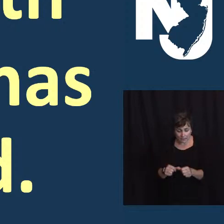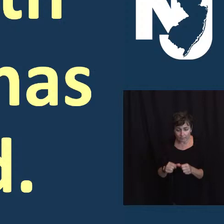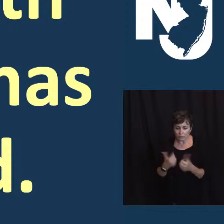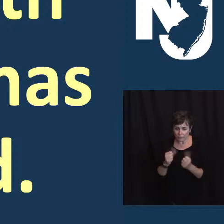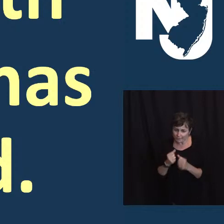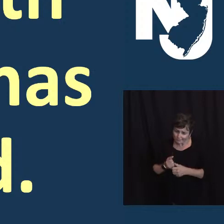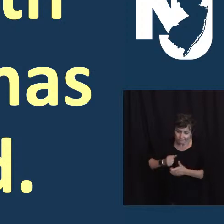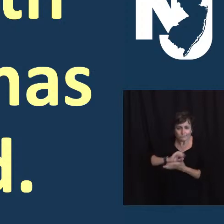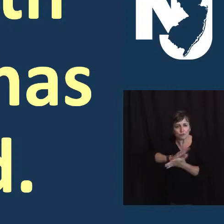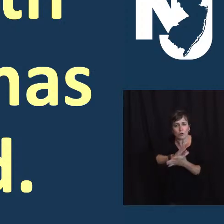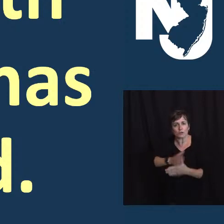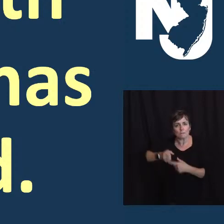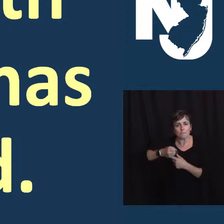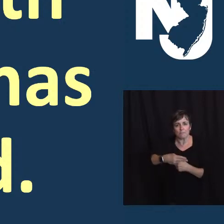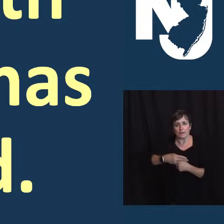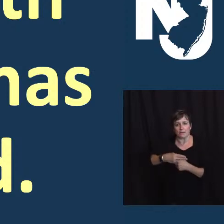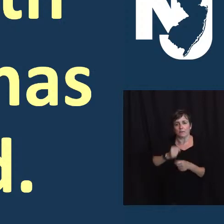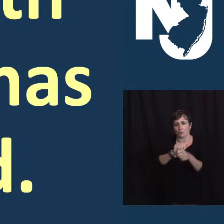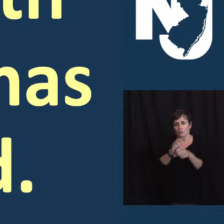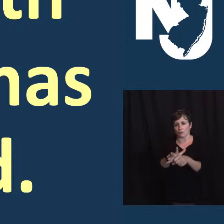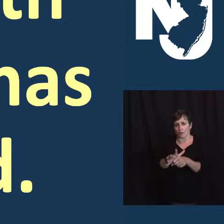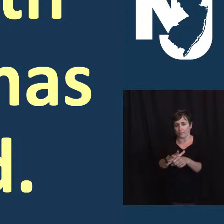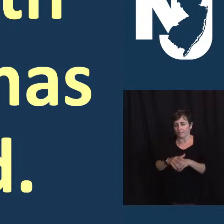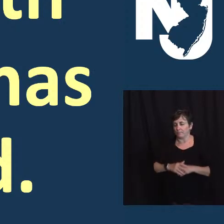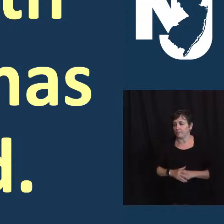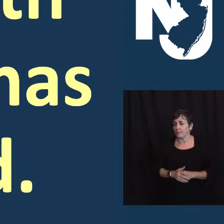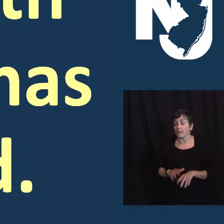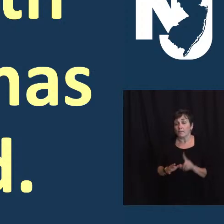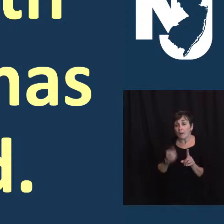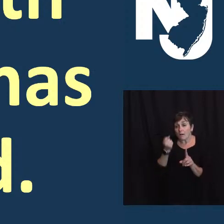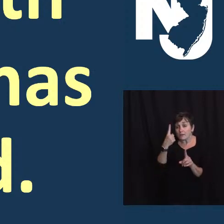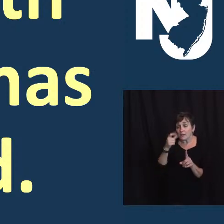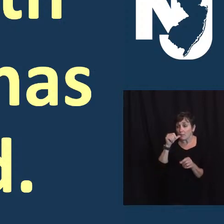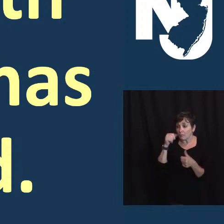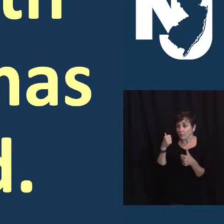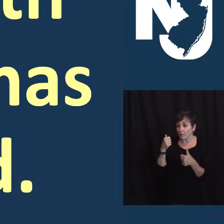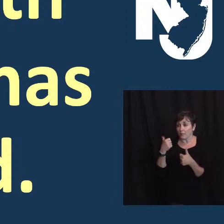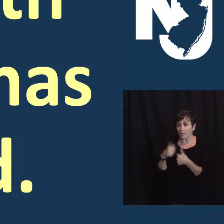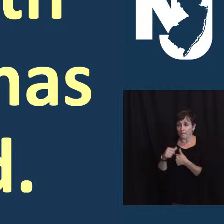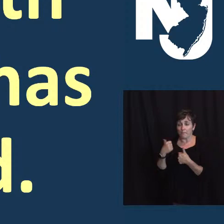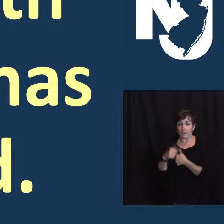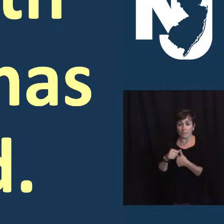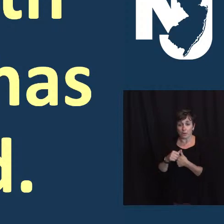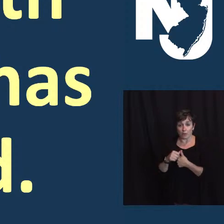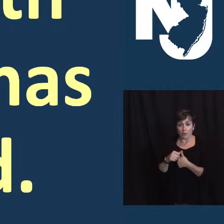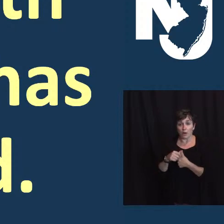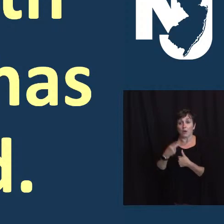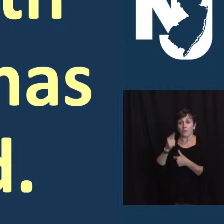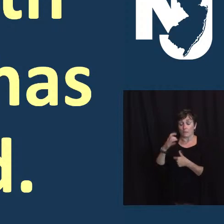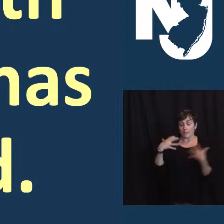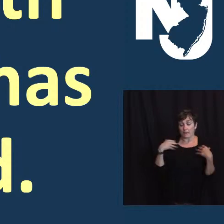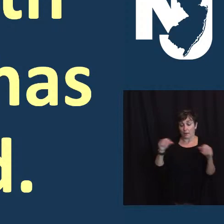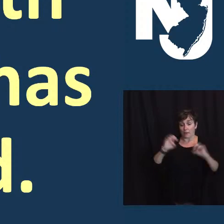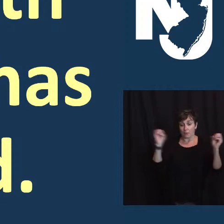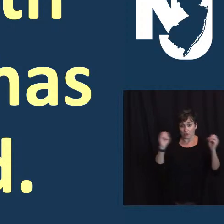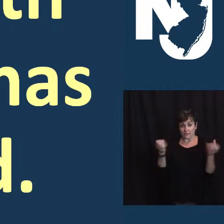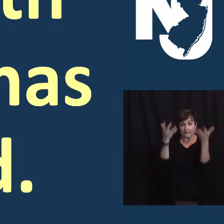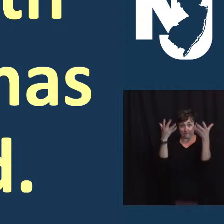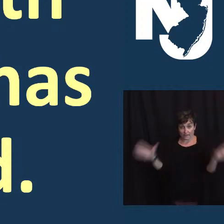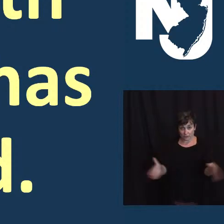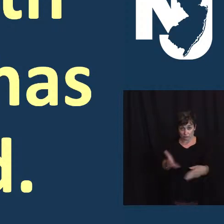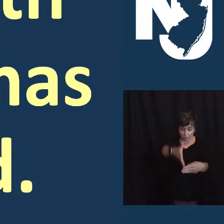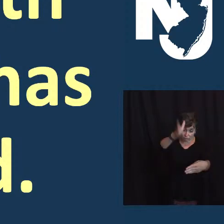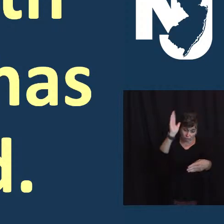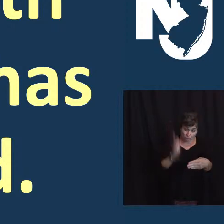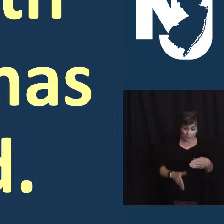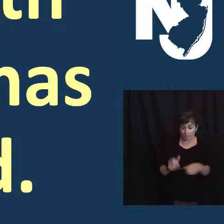on this virus and to end the pandemic. Let's not kid ourselves. The public health emergency is over. The pandemic